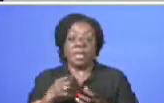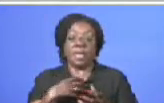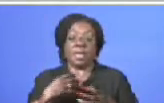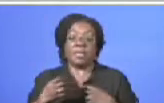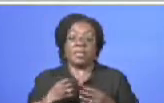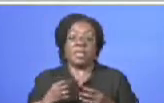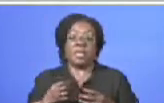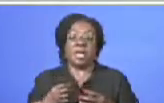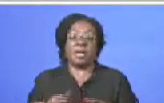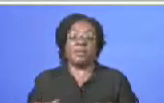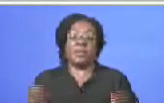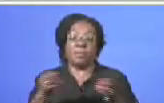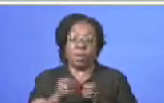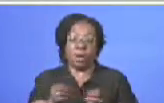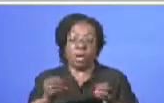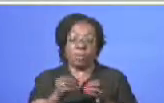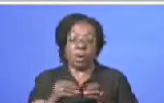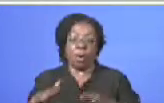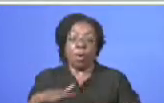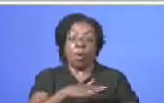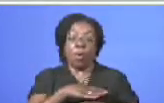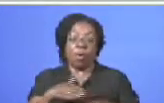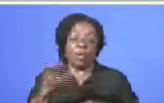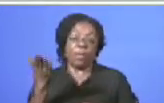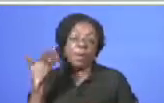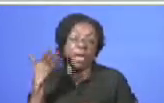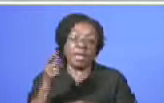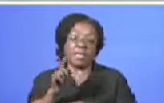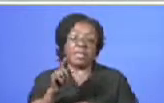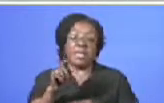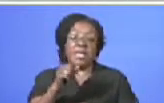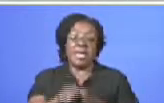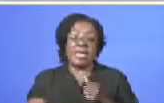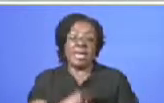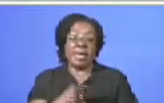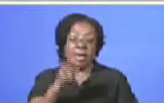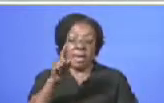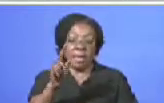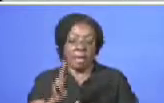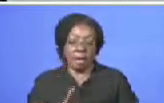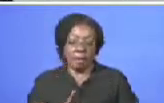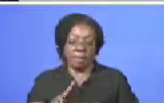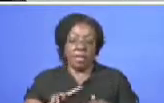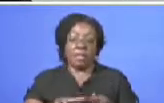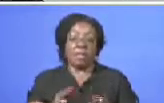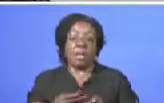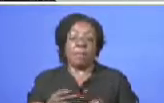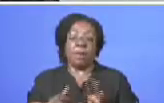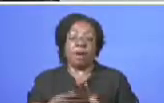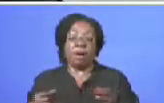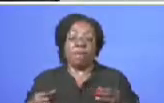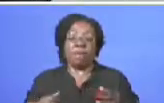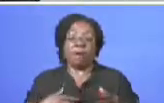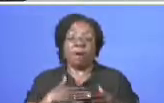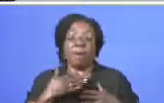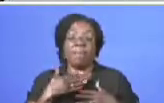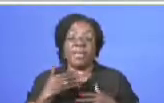concern has been heightened over the last year and a half because of the numbers of complaints that we're having in relation